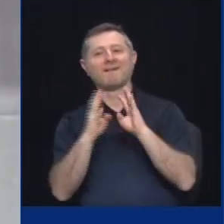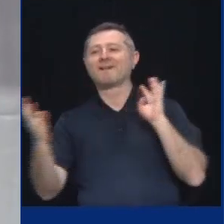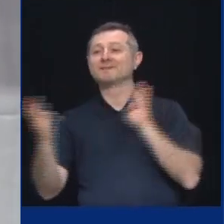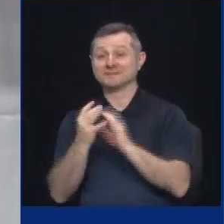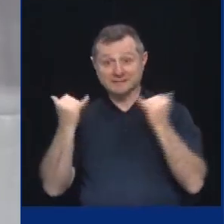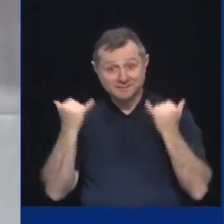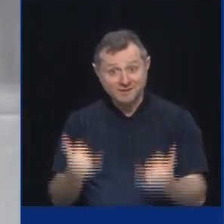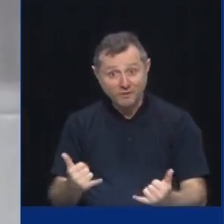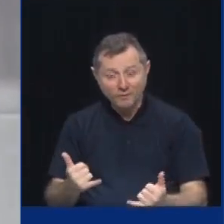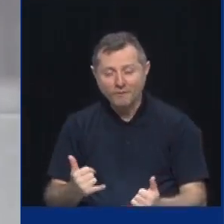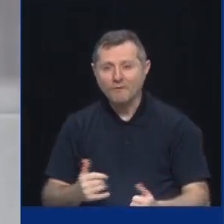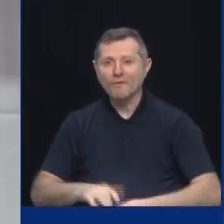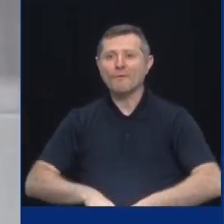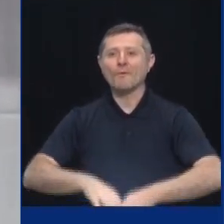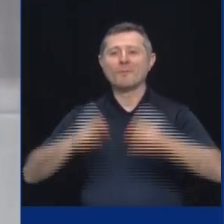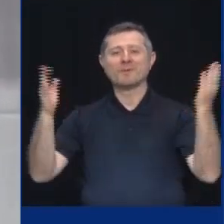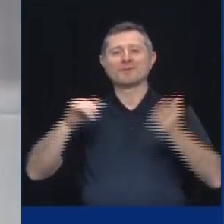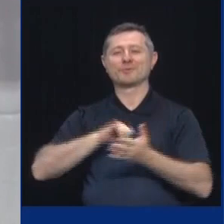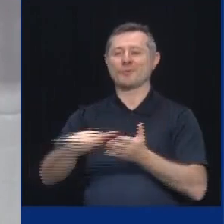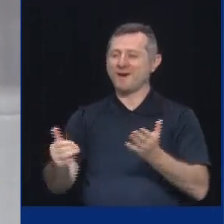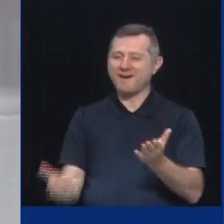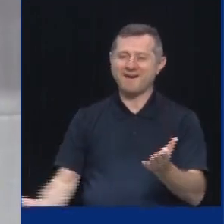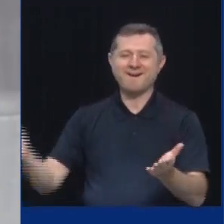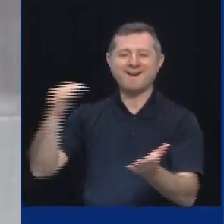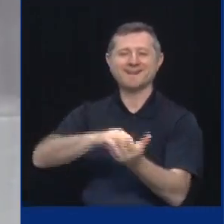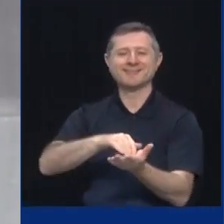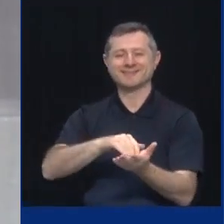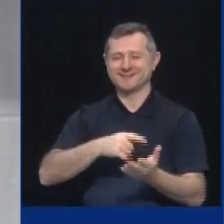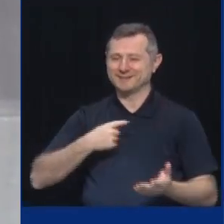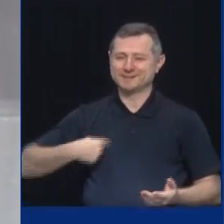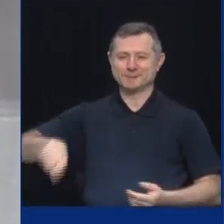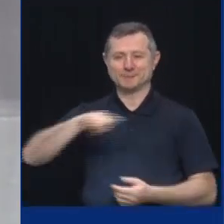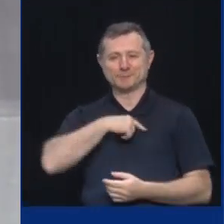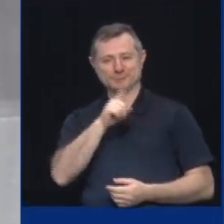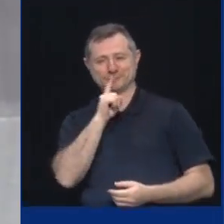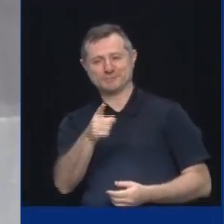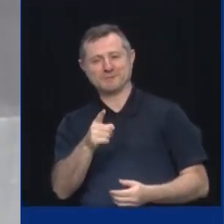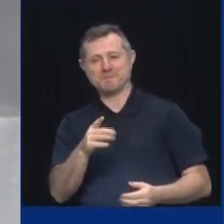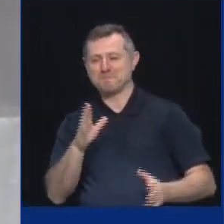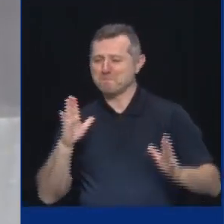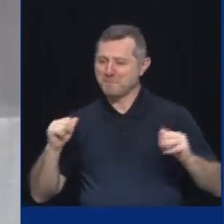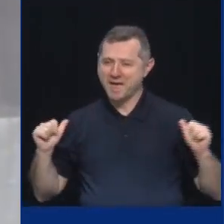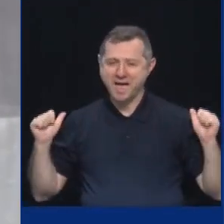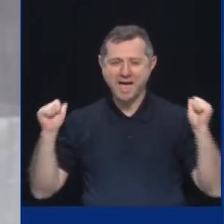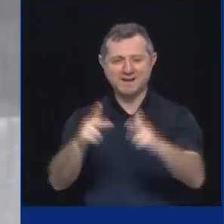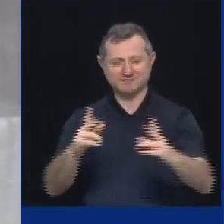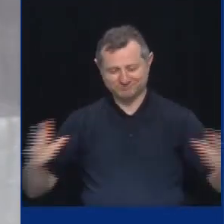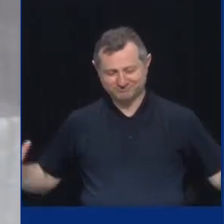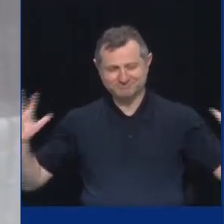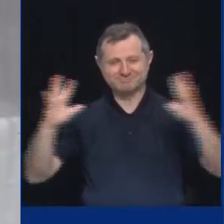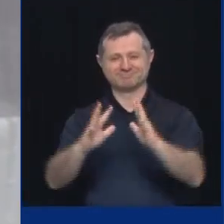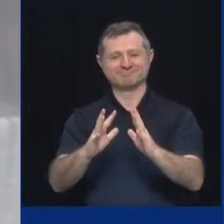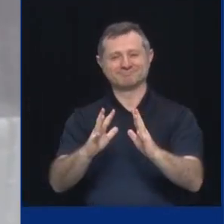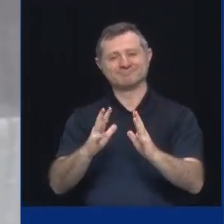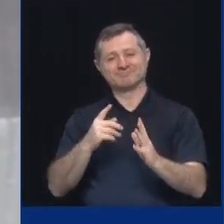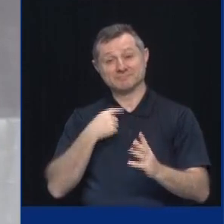of New York. We are back. We have announced that we are going to hit